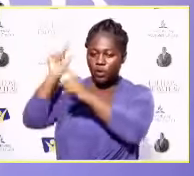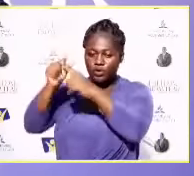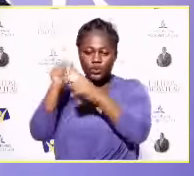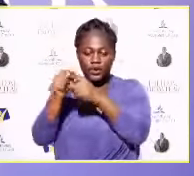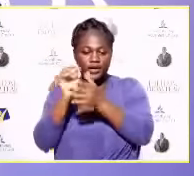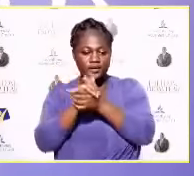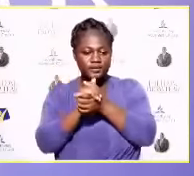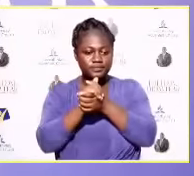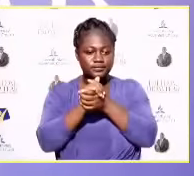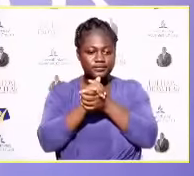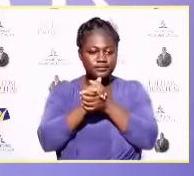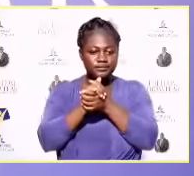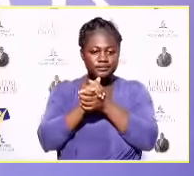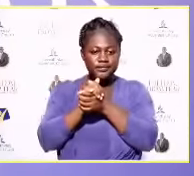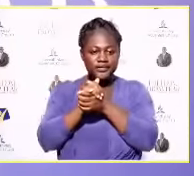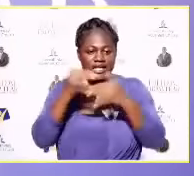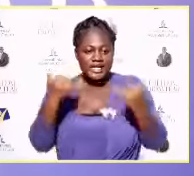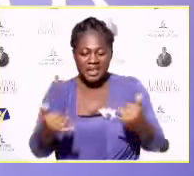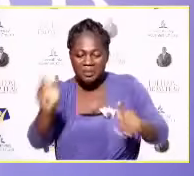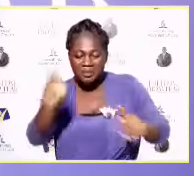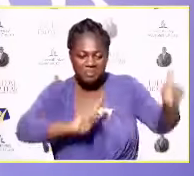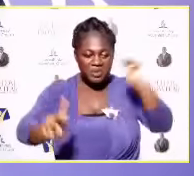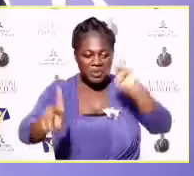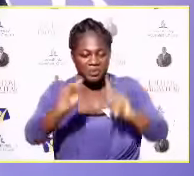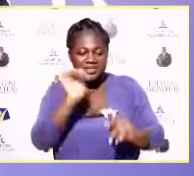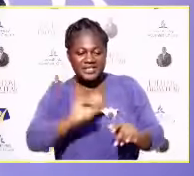Now people are living